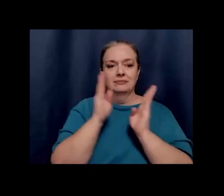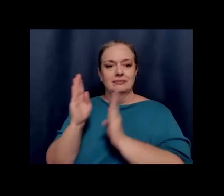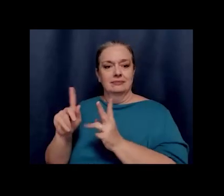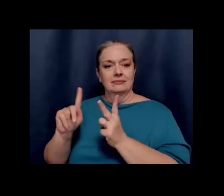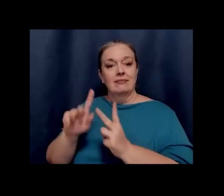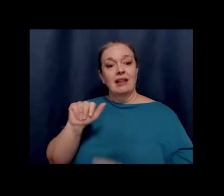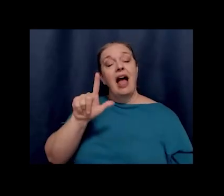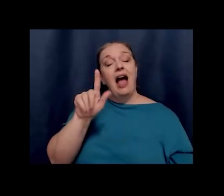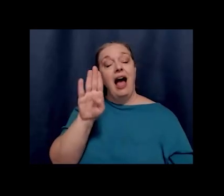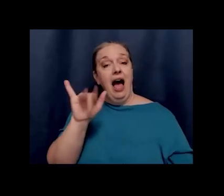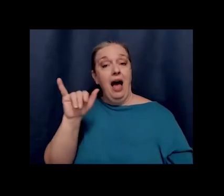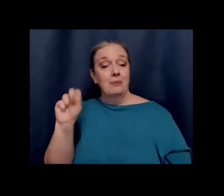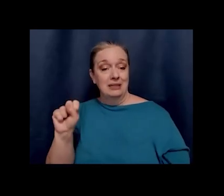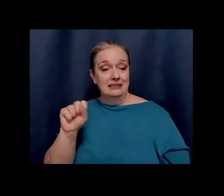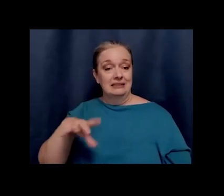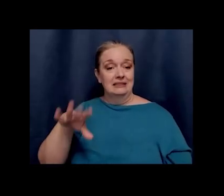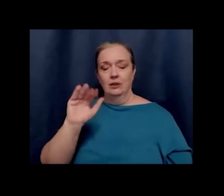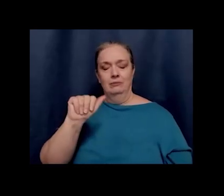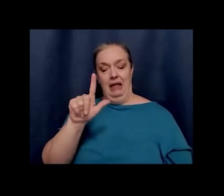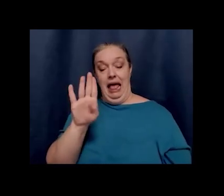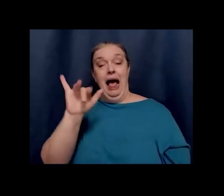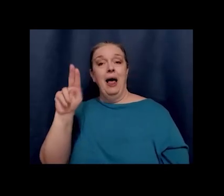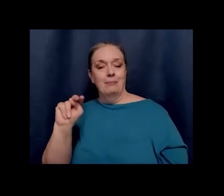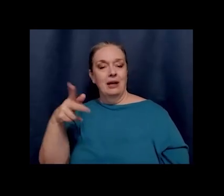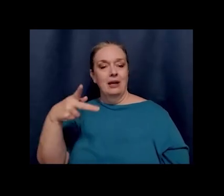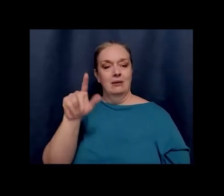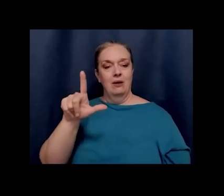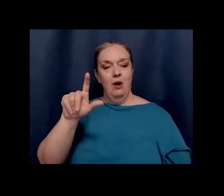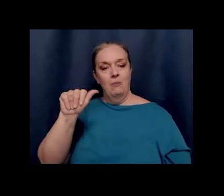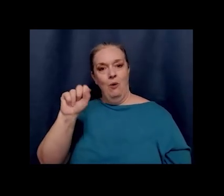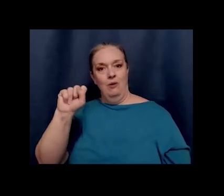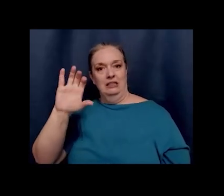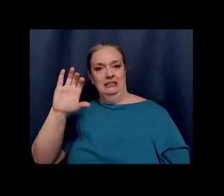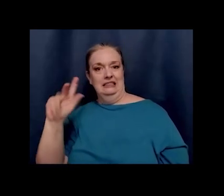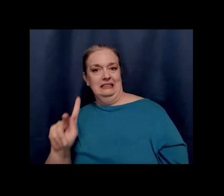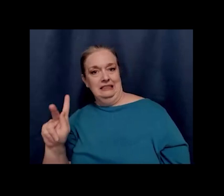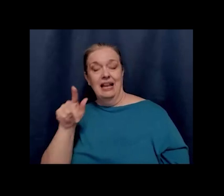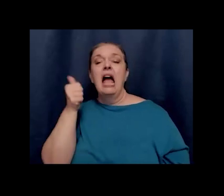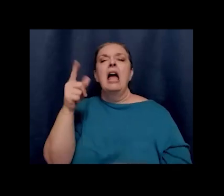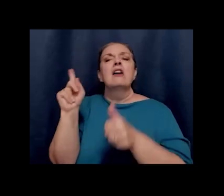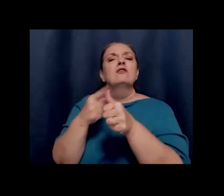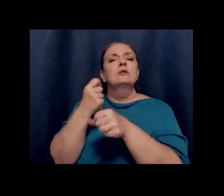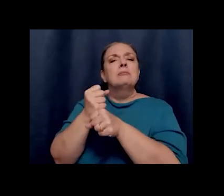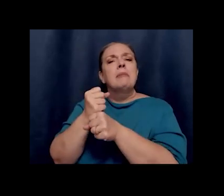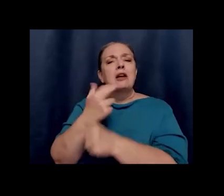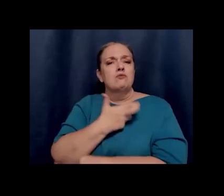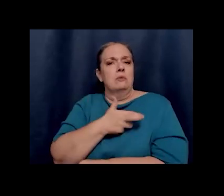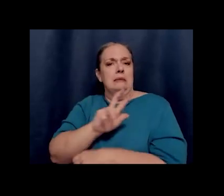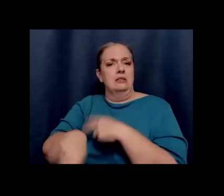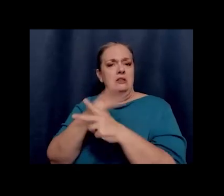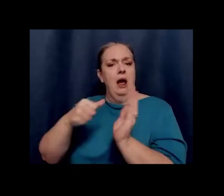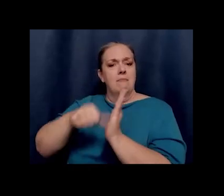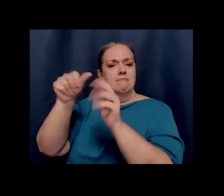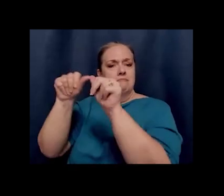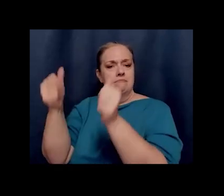made a living executing ecclesiastical works in churches around the Midwest. And here you see him equally